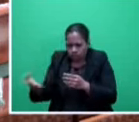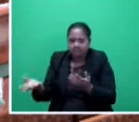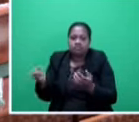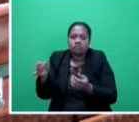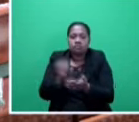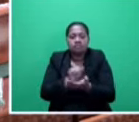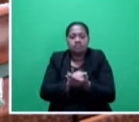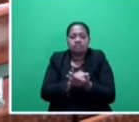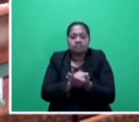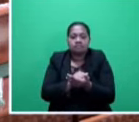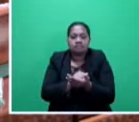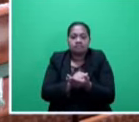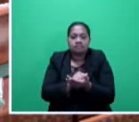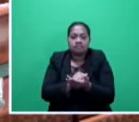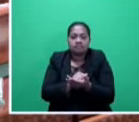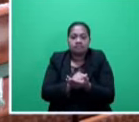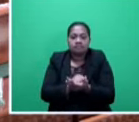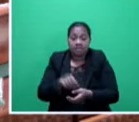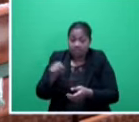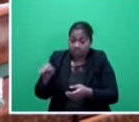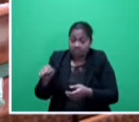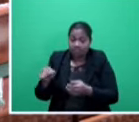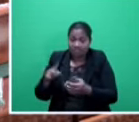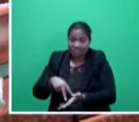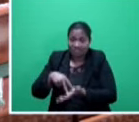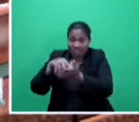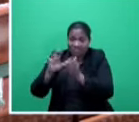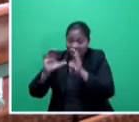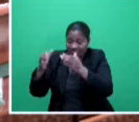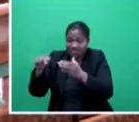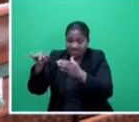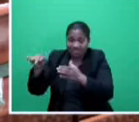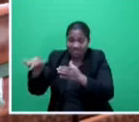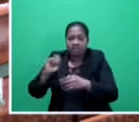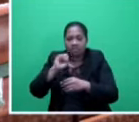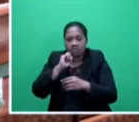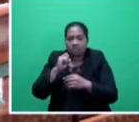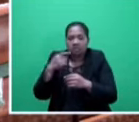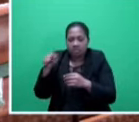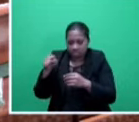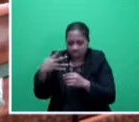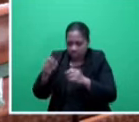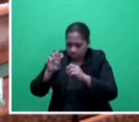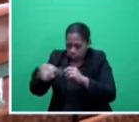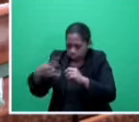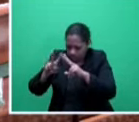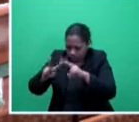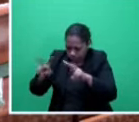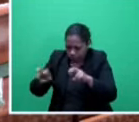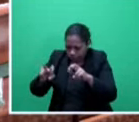such, an inquiry by a standing committee is an ingrained part of the petition's